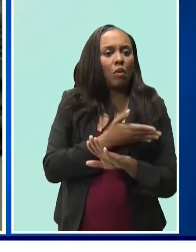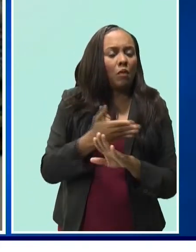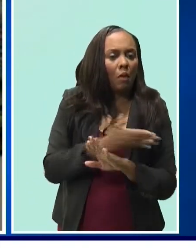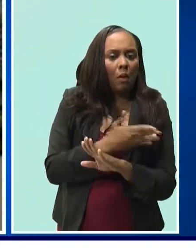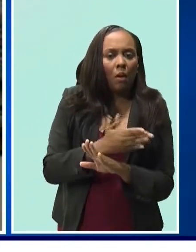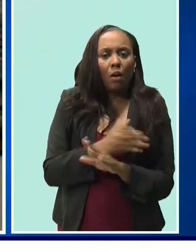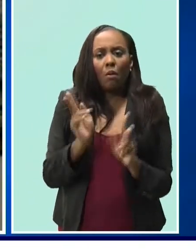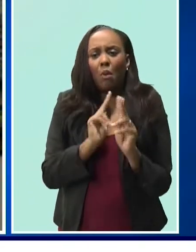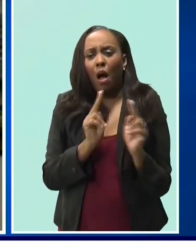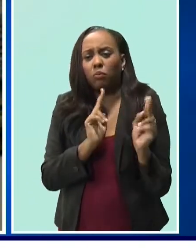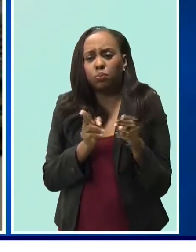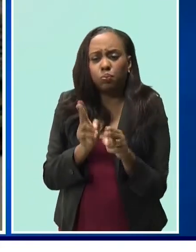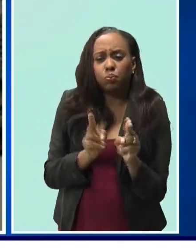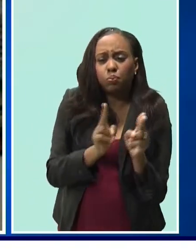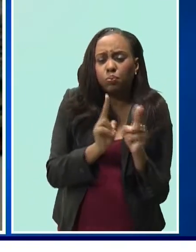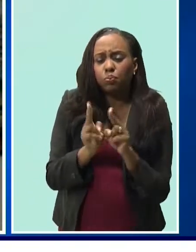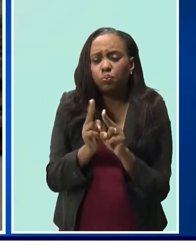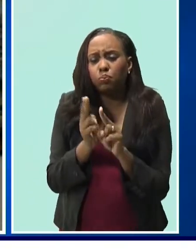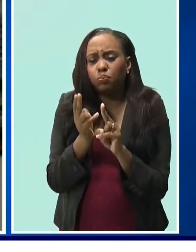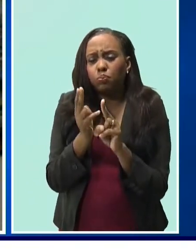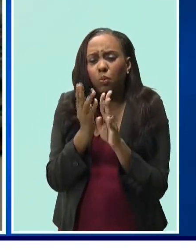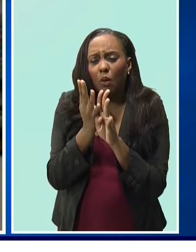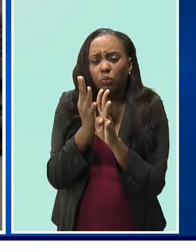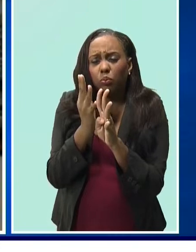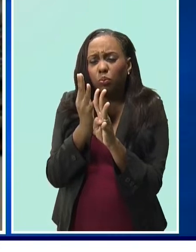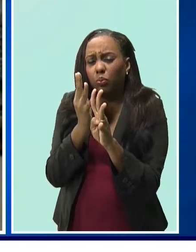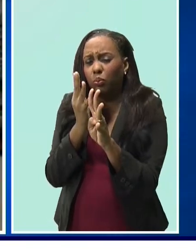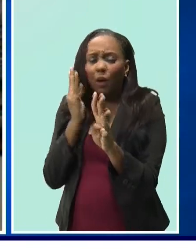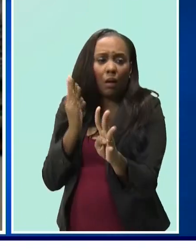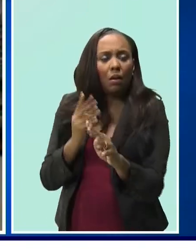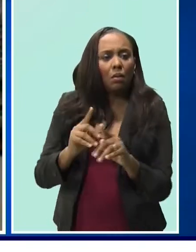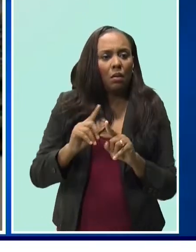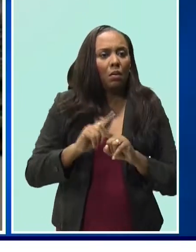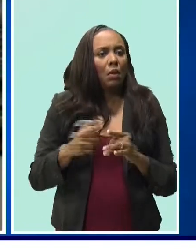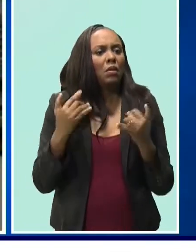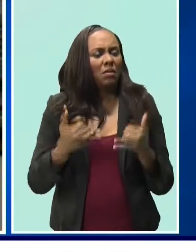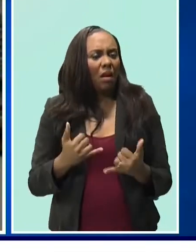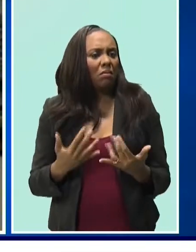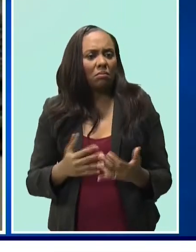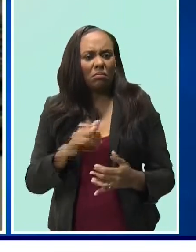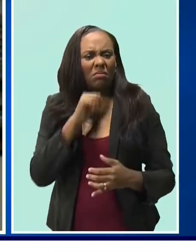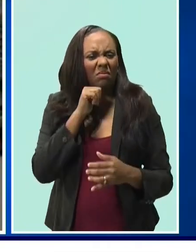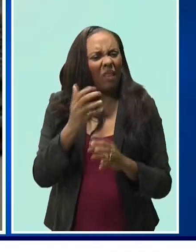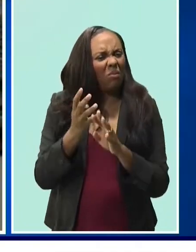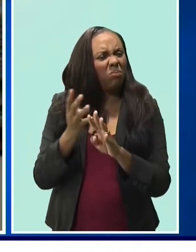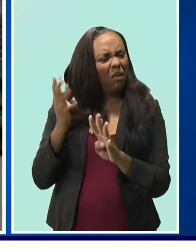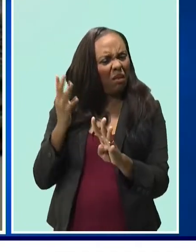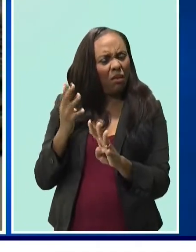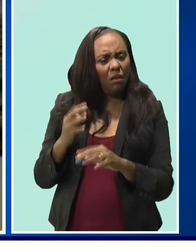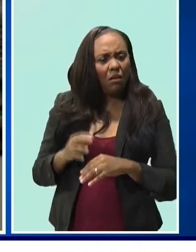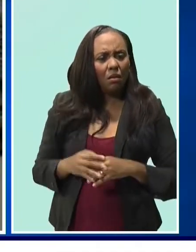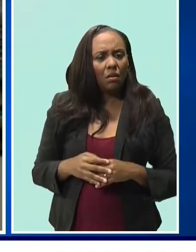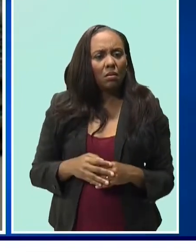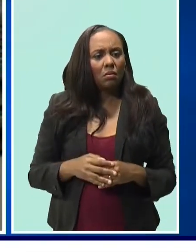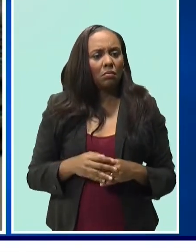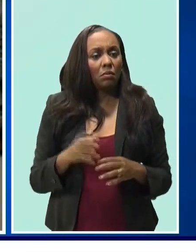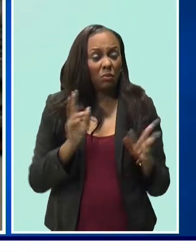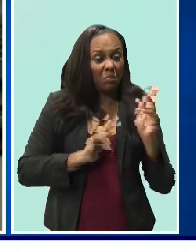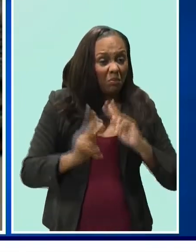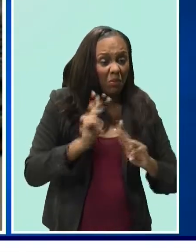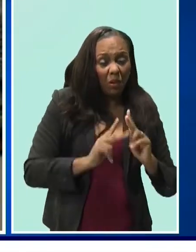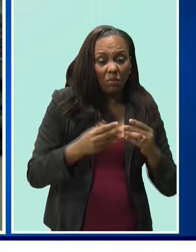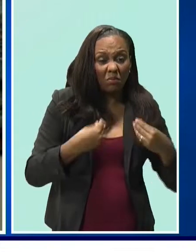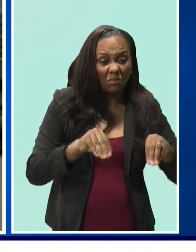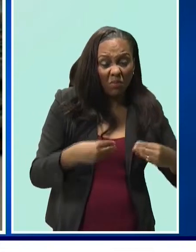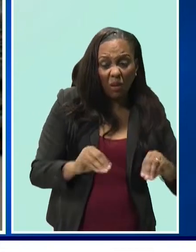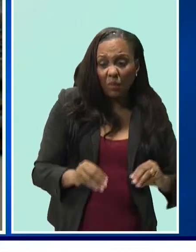to be sustained. I think that most of the retailers that we've spoken to, and in fact, some of the shoppers that we've spoken